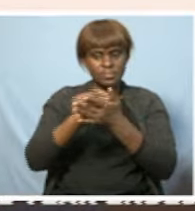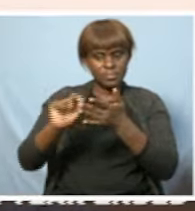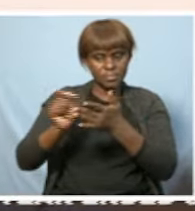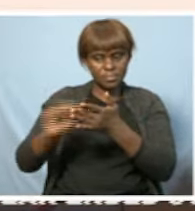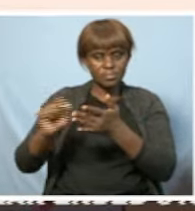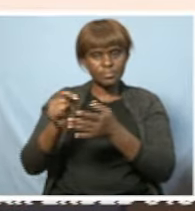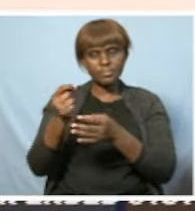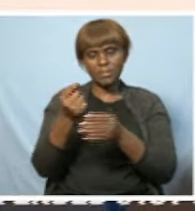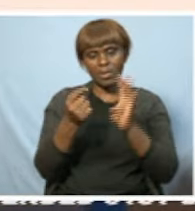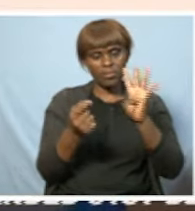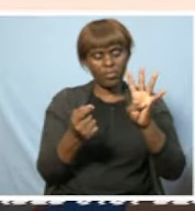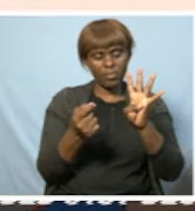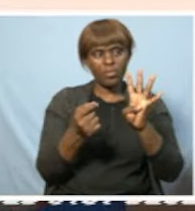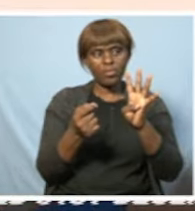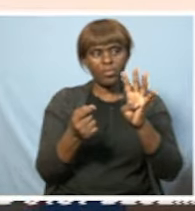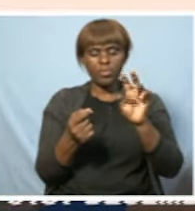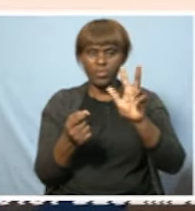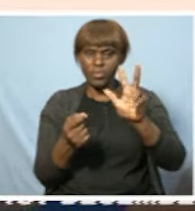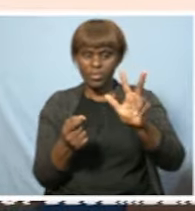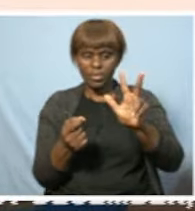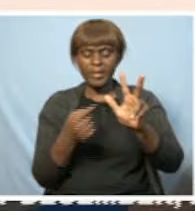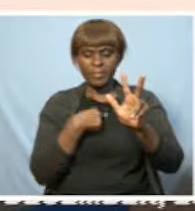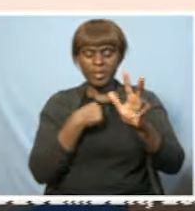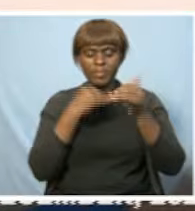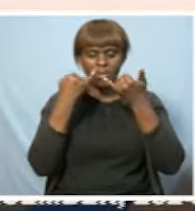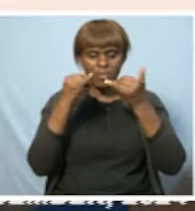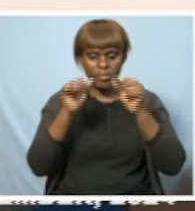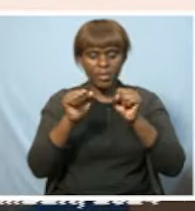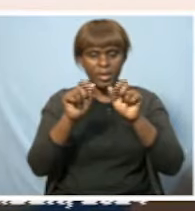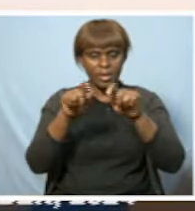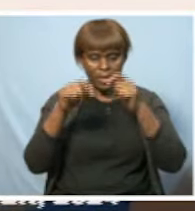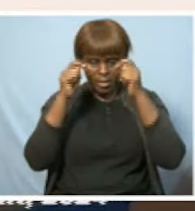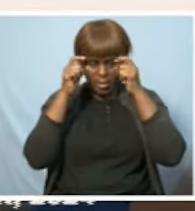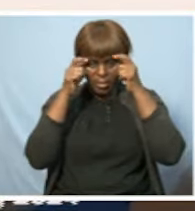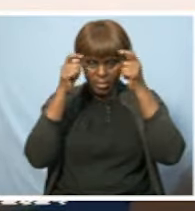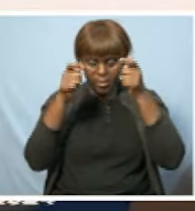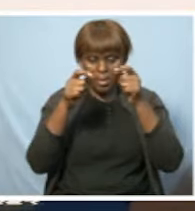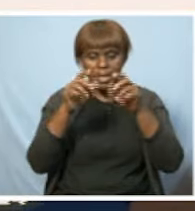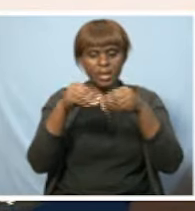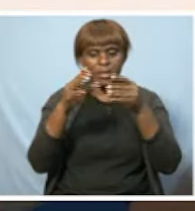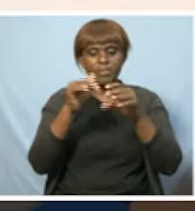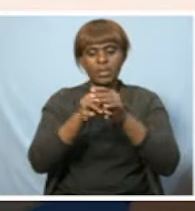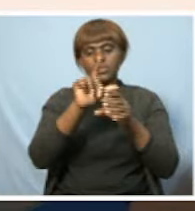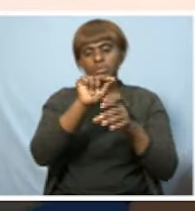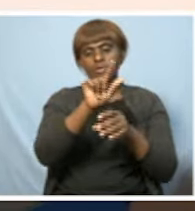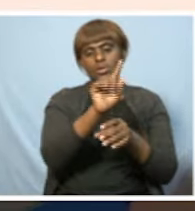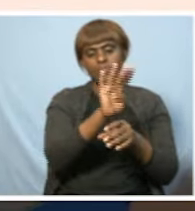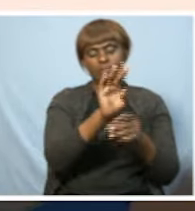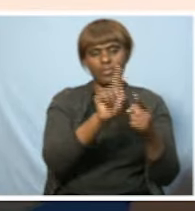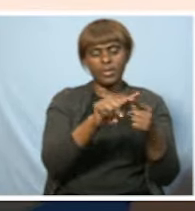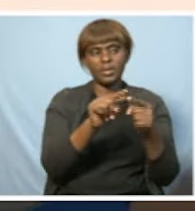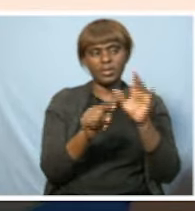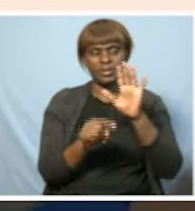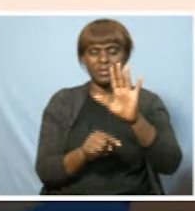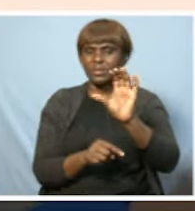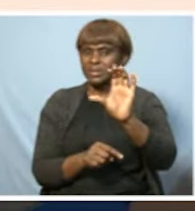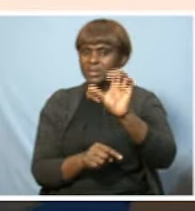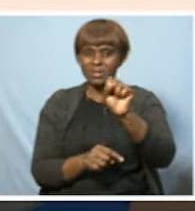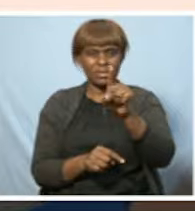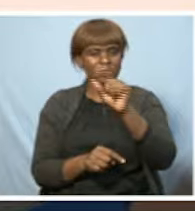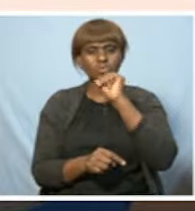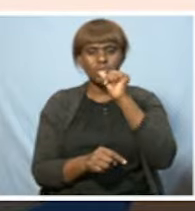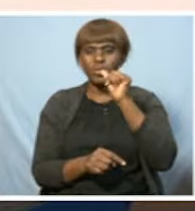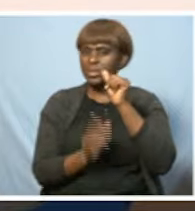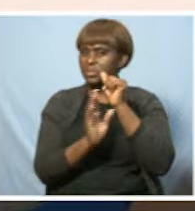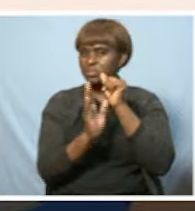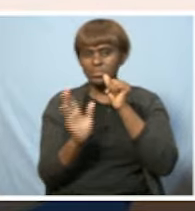3. This contract, Chair, I can confirm that it was awarded in 2024, though it was a 2020. Yes, do not go that